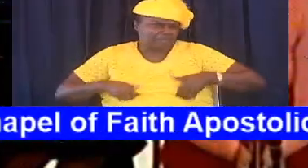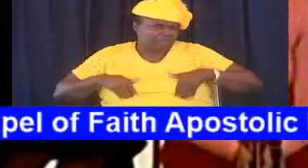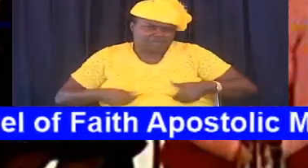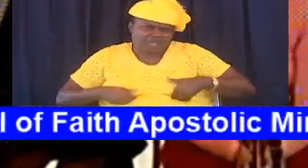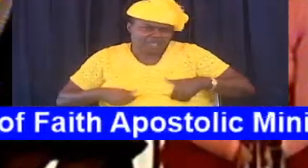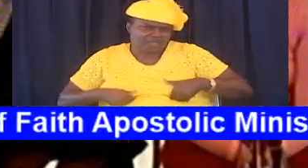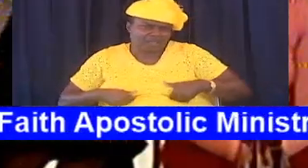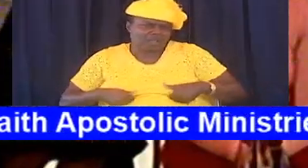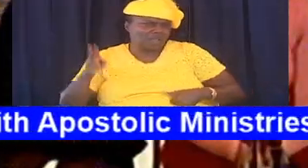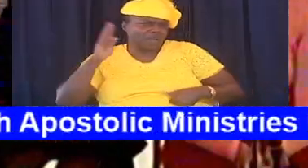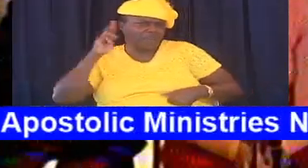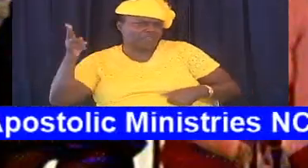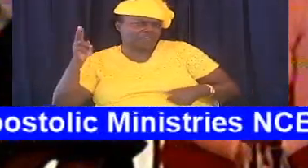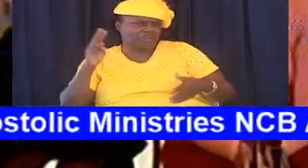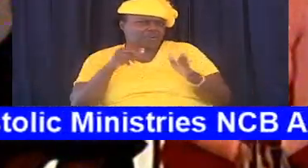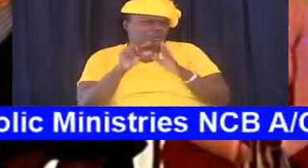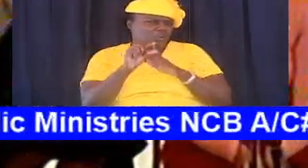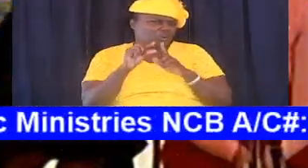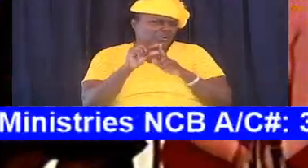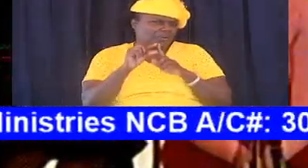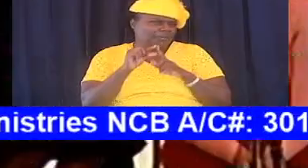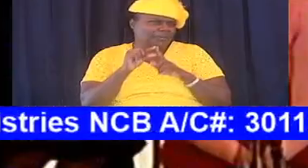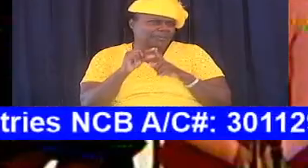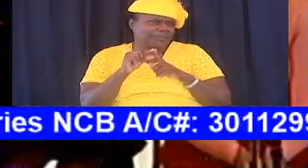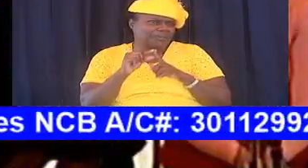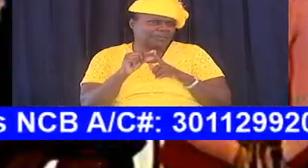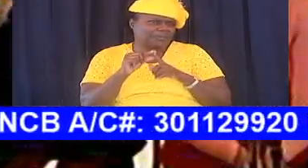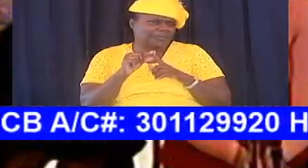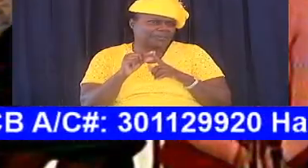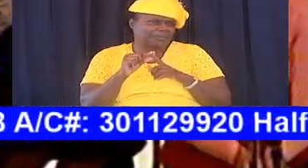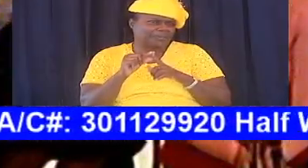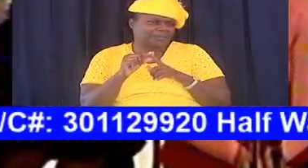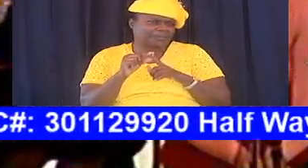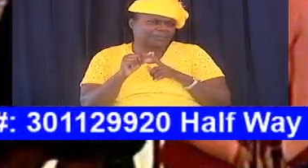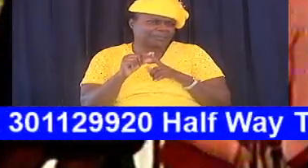word. Praise God. And